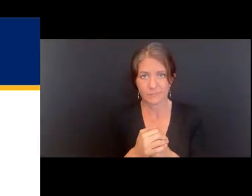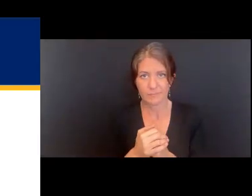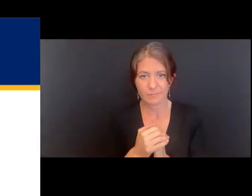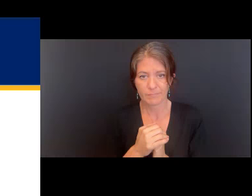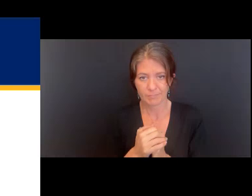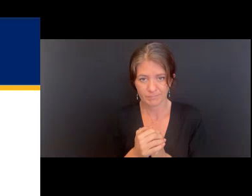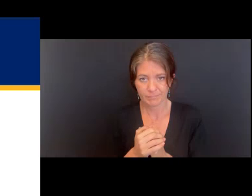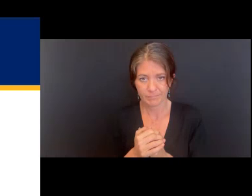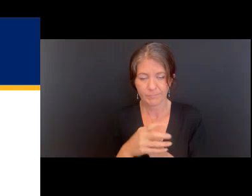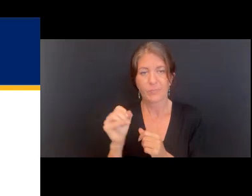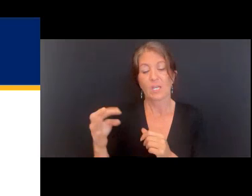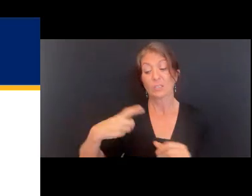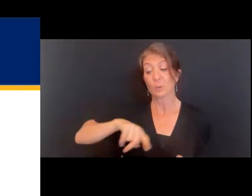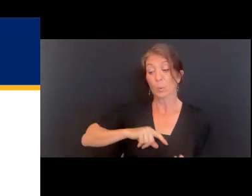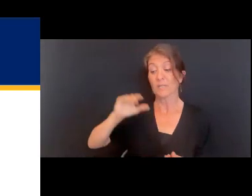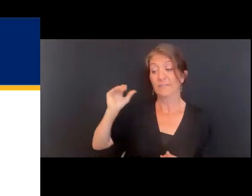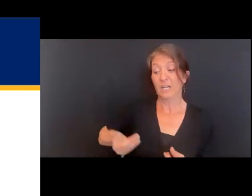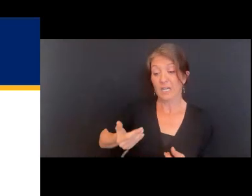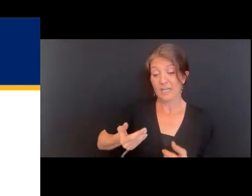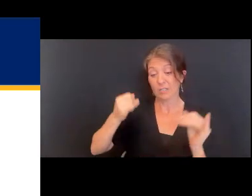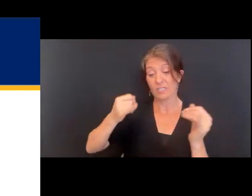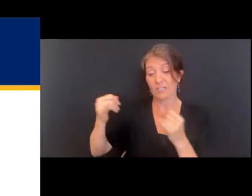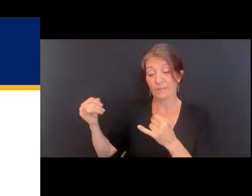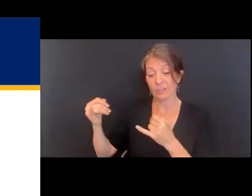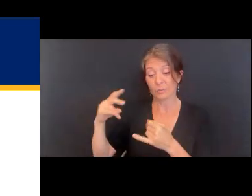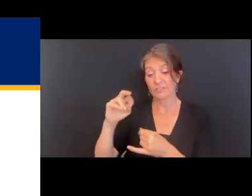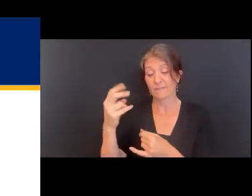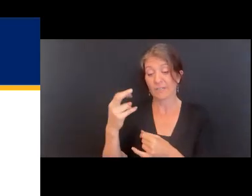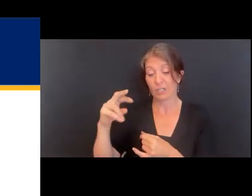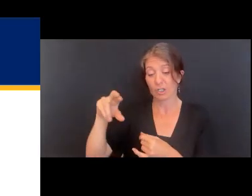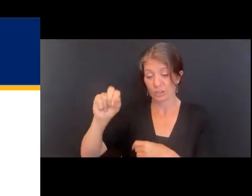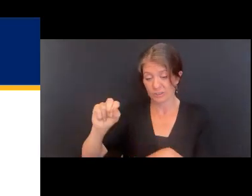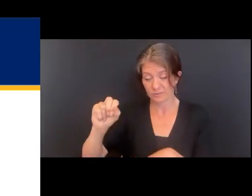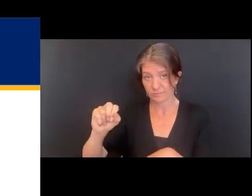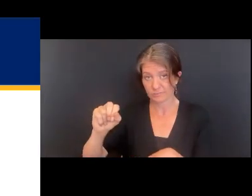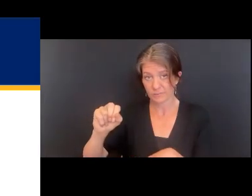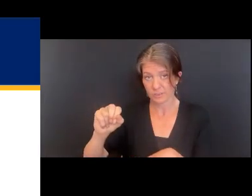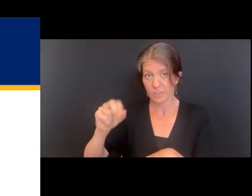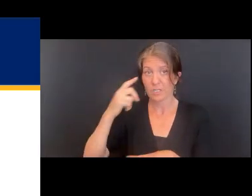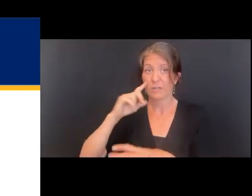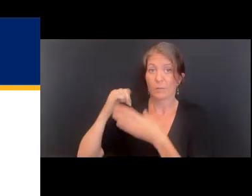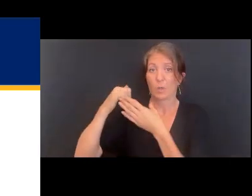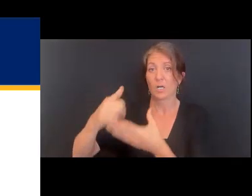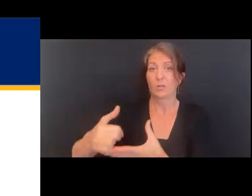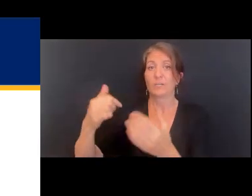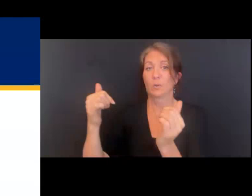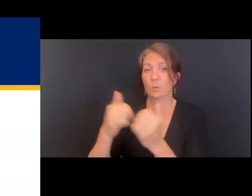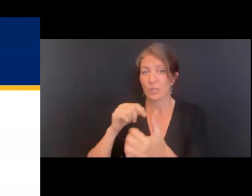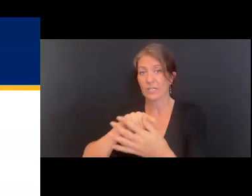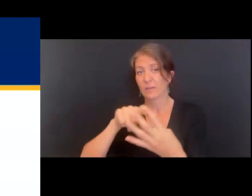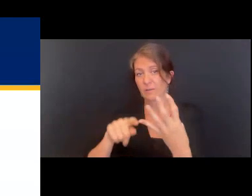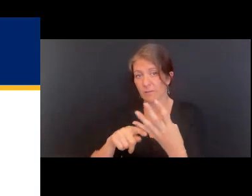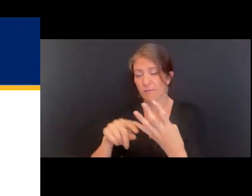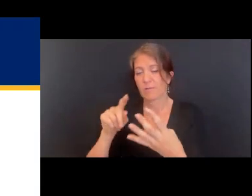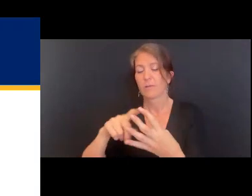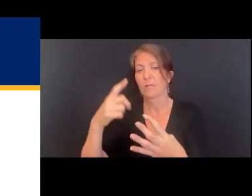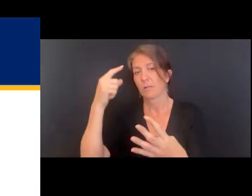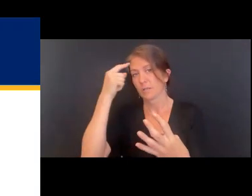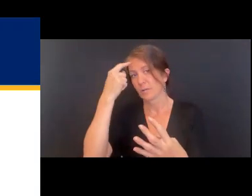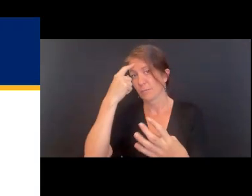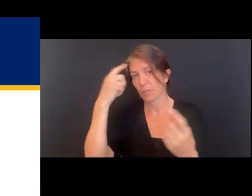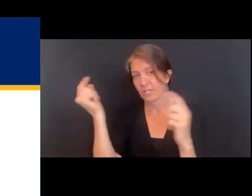to conduct functional eligibility assessments for the brain injury, frail elderly, and physical disability